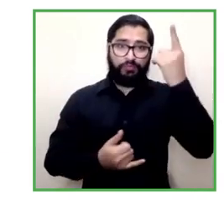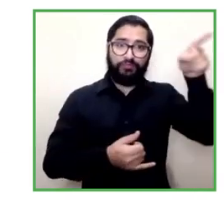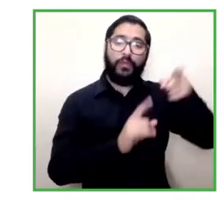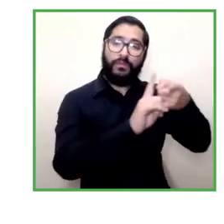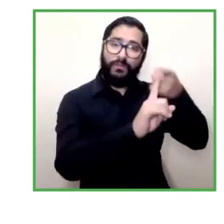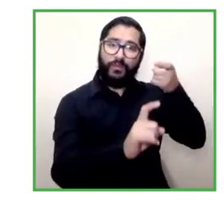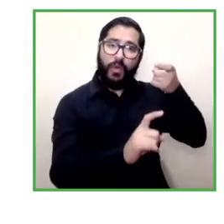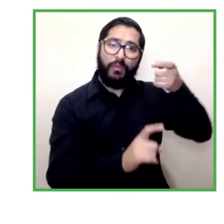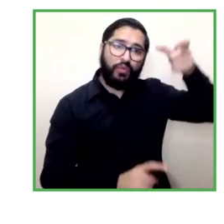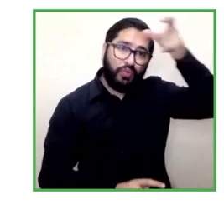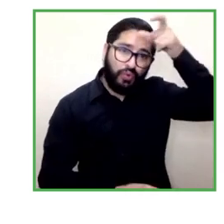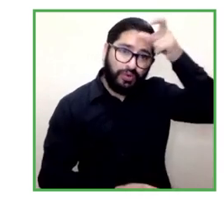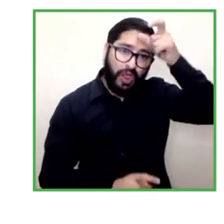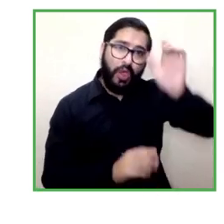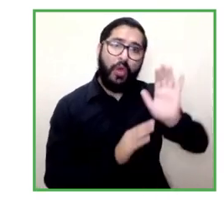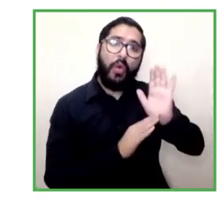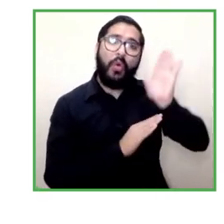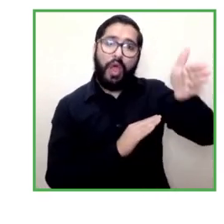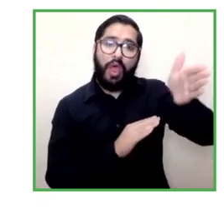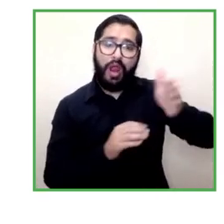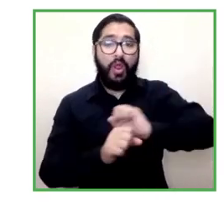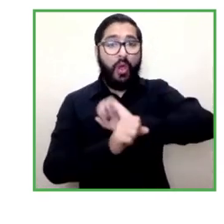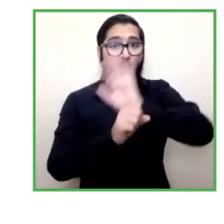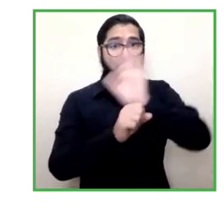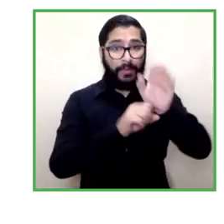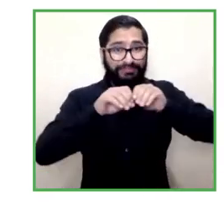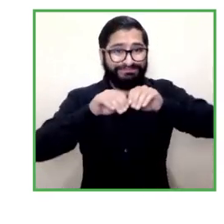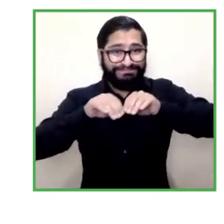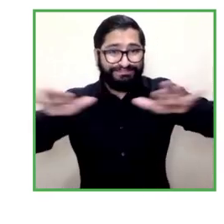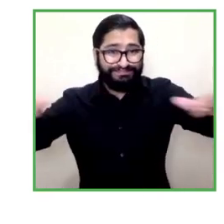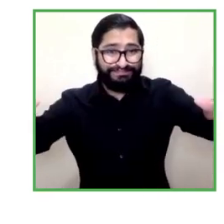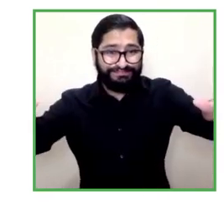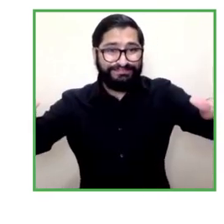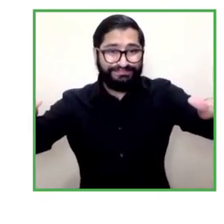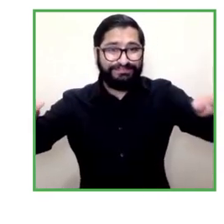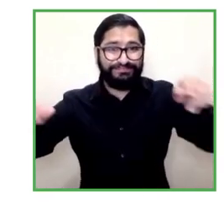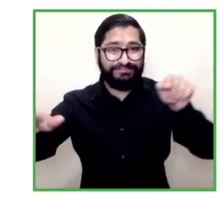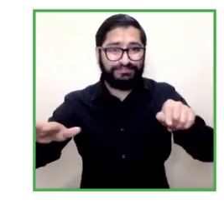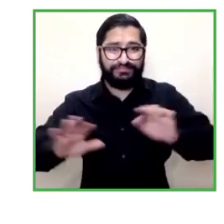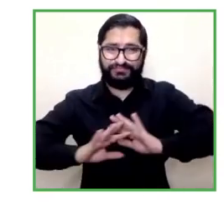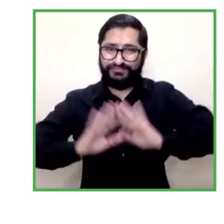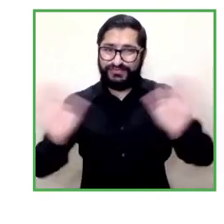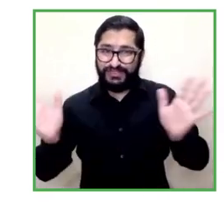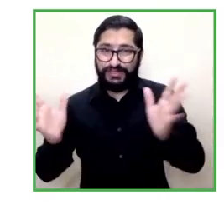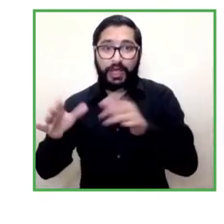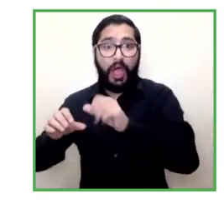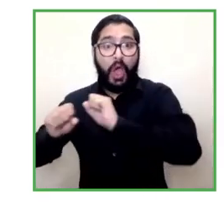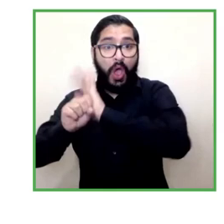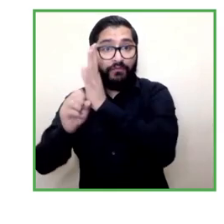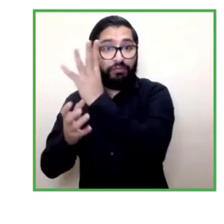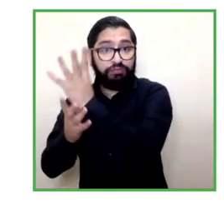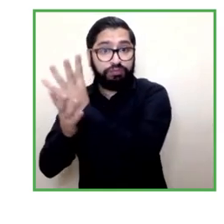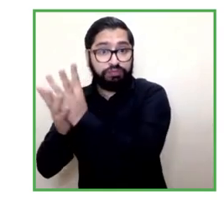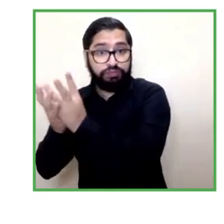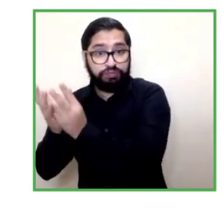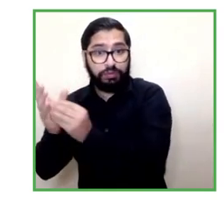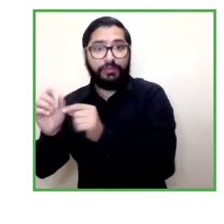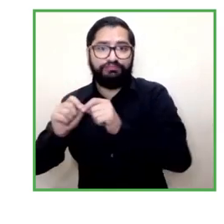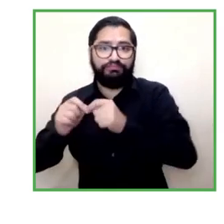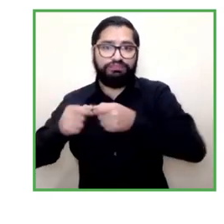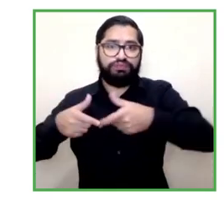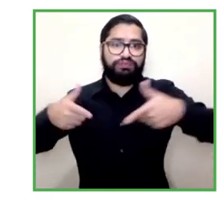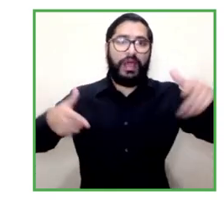at the end of this year. So we will start with Europe and plan to reach 1,000 venues in 4 countries in less than